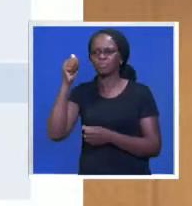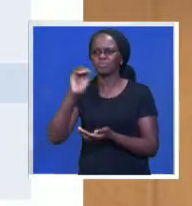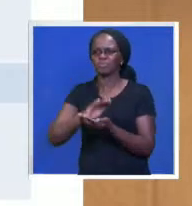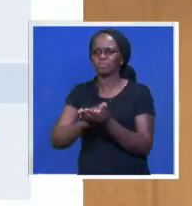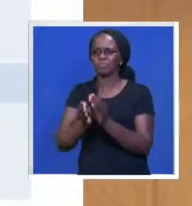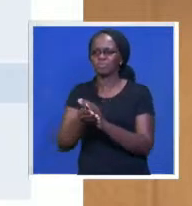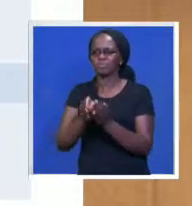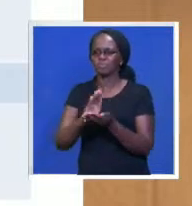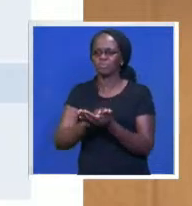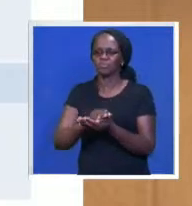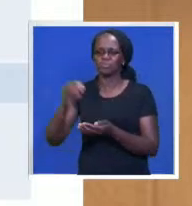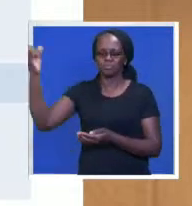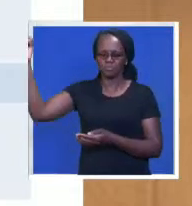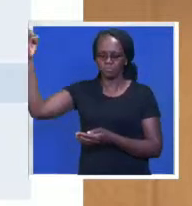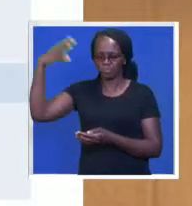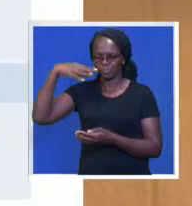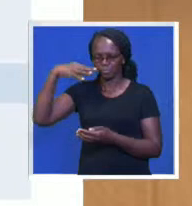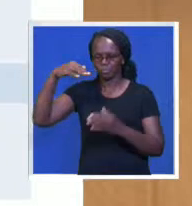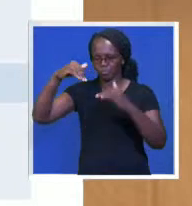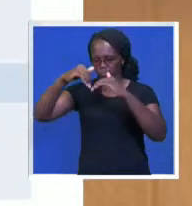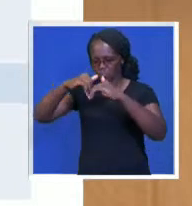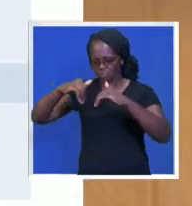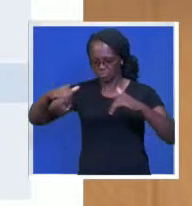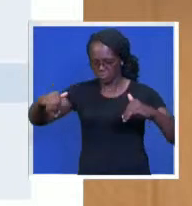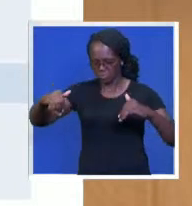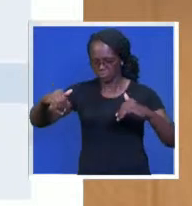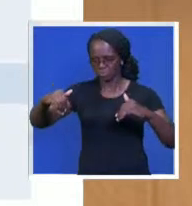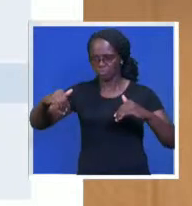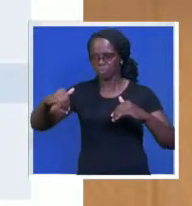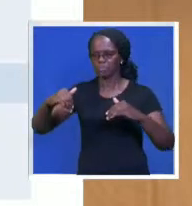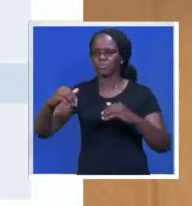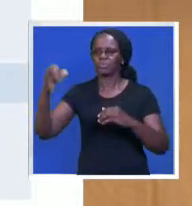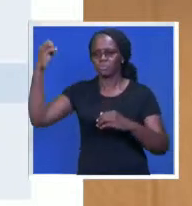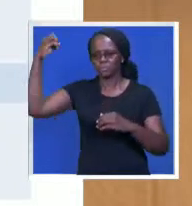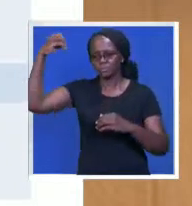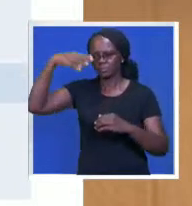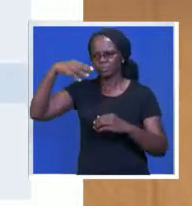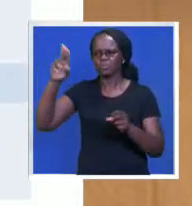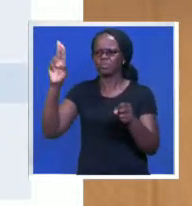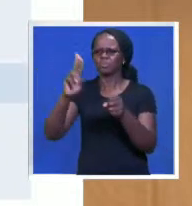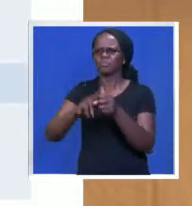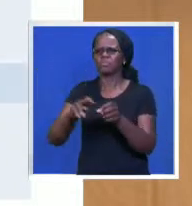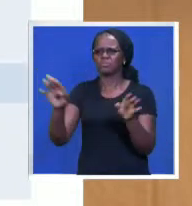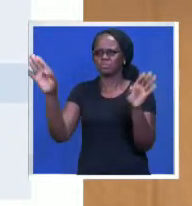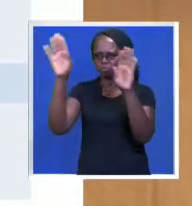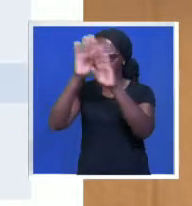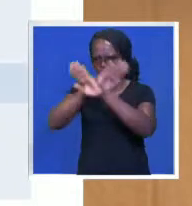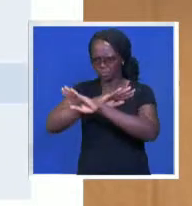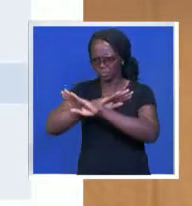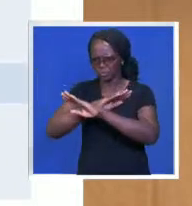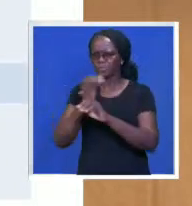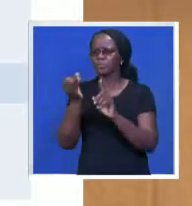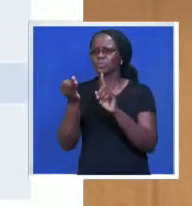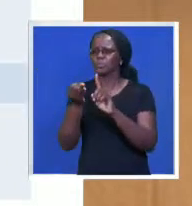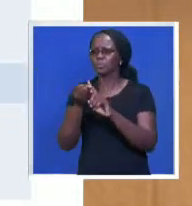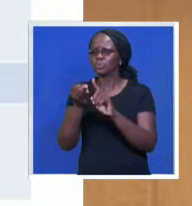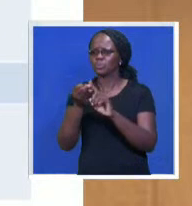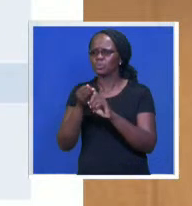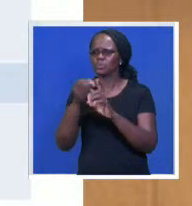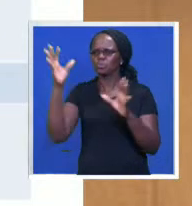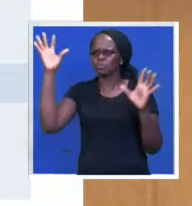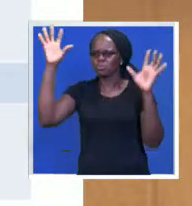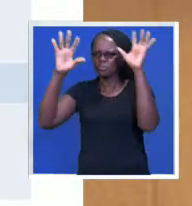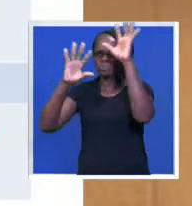night. Day 2, firmament, meaning sky and heavens. Day 3, dry ground,